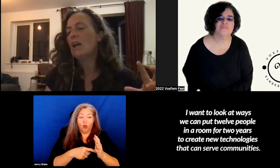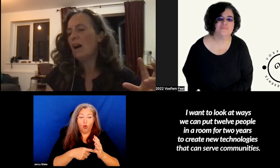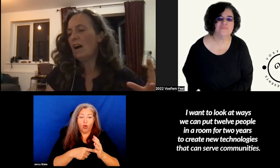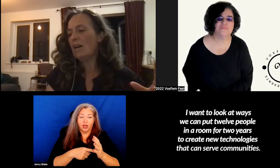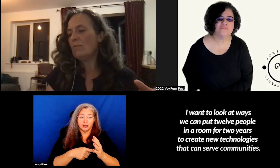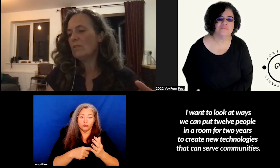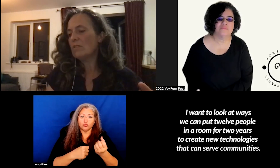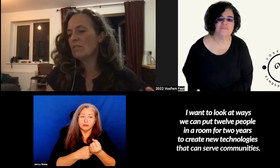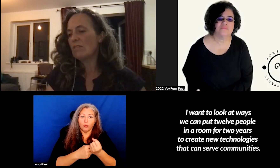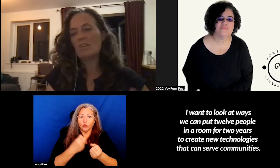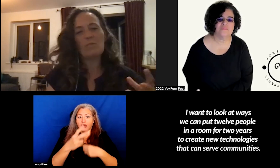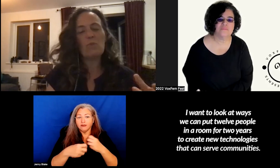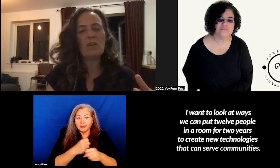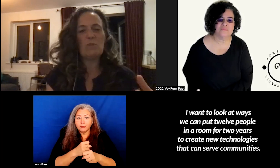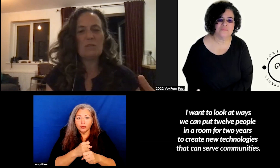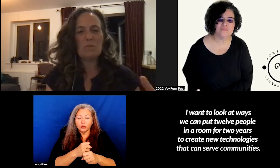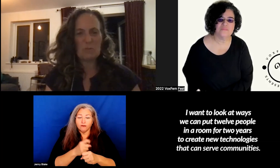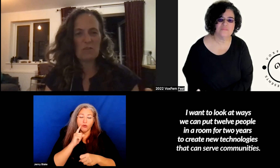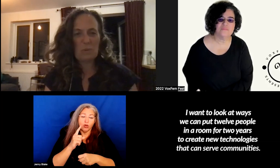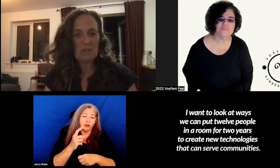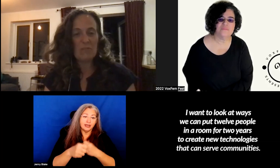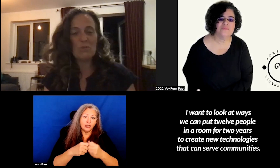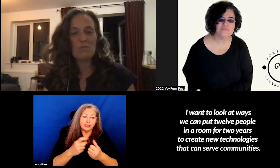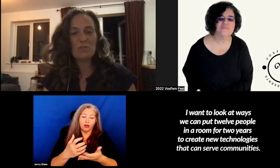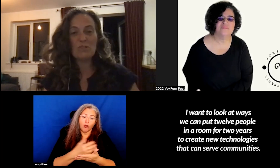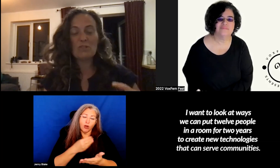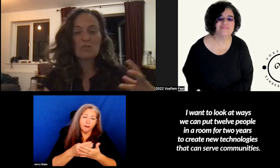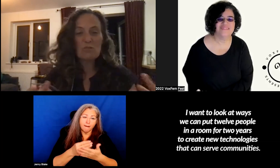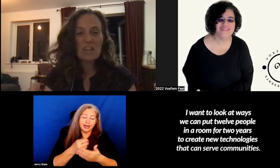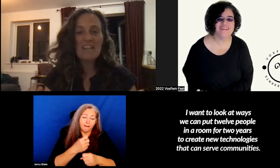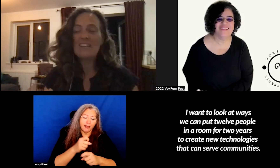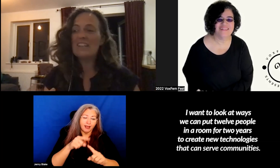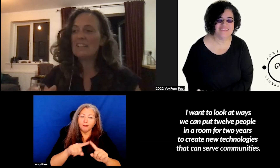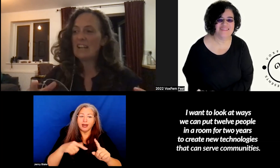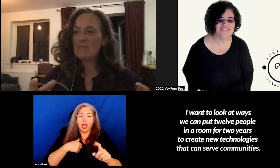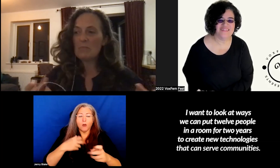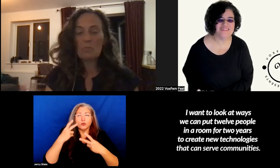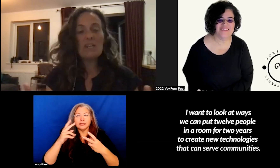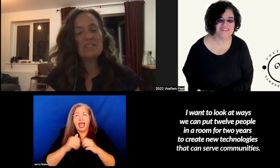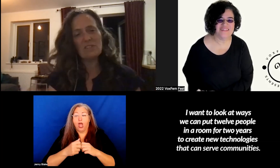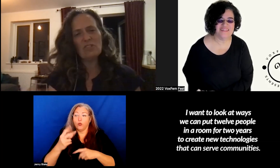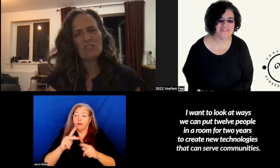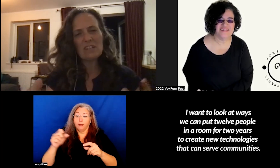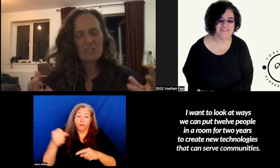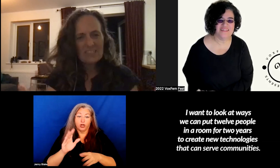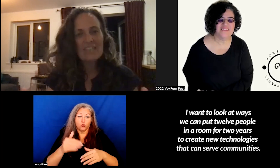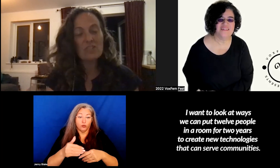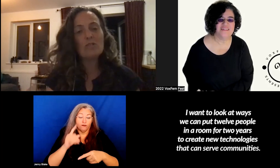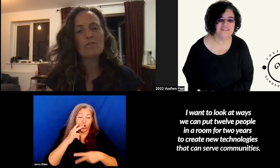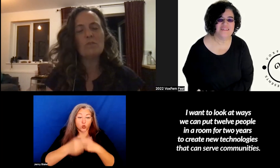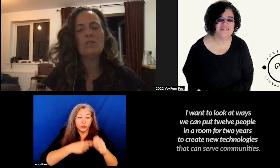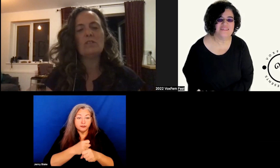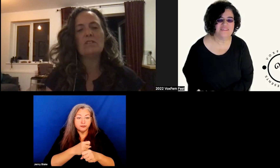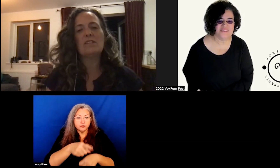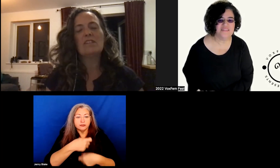of. I want to look at ways we can put 12 people in a room for 2 years to create brilliant new technologies that can